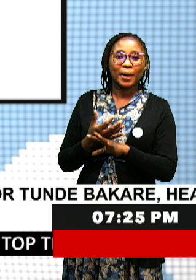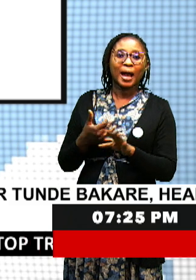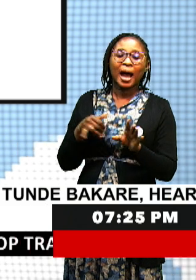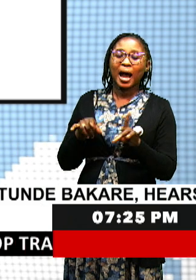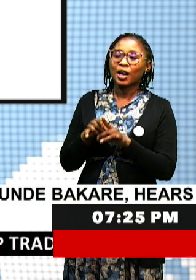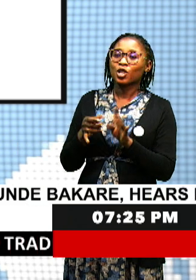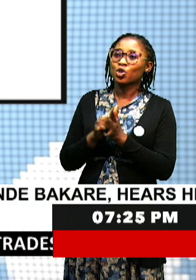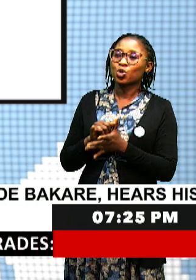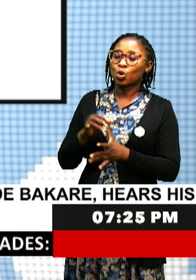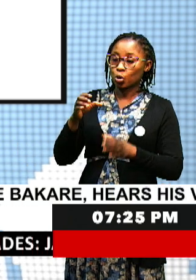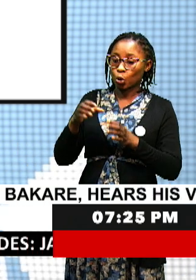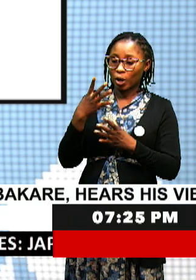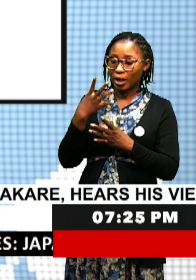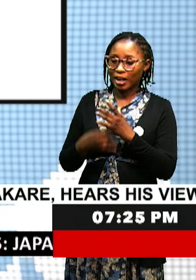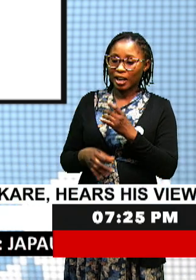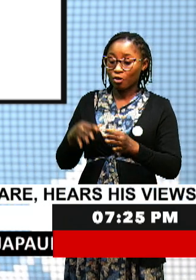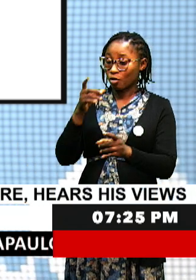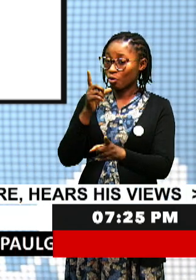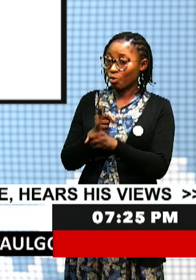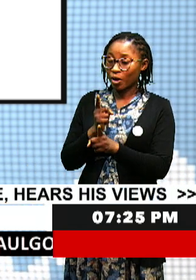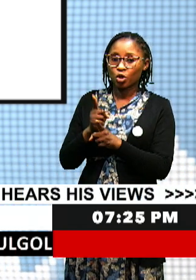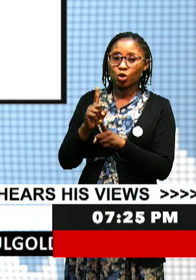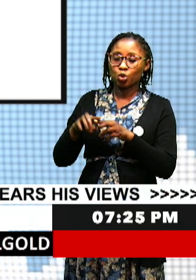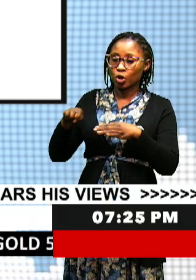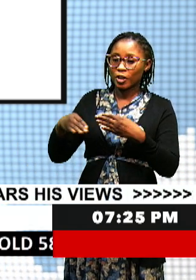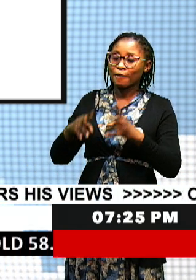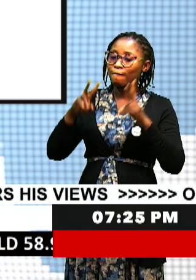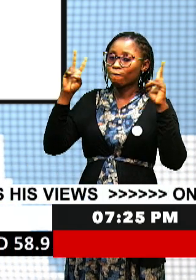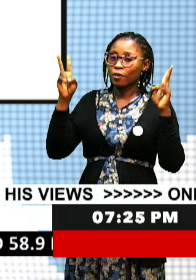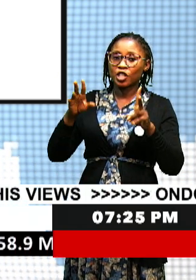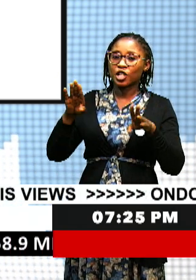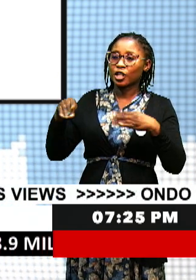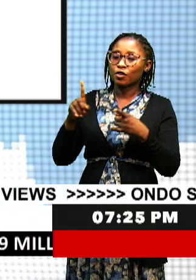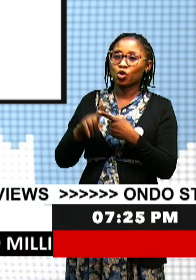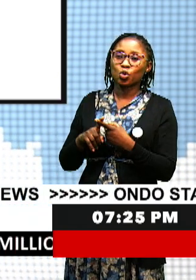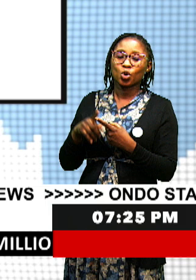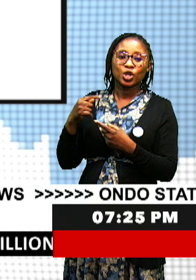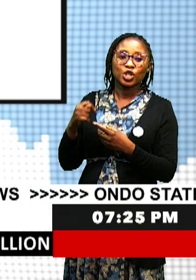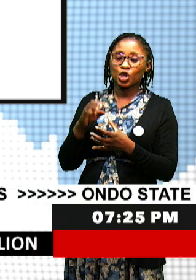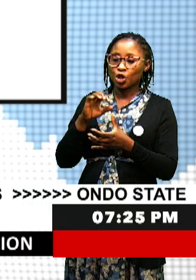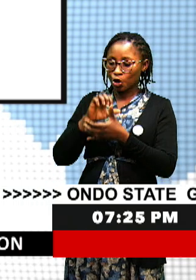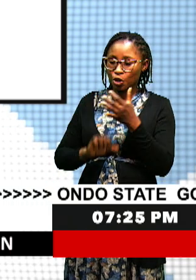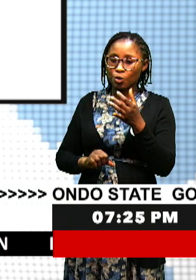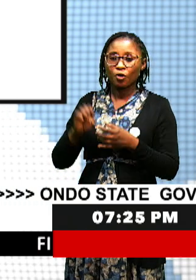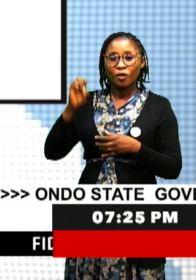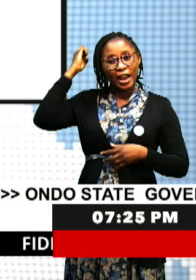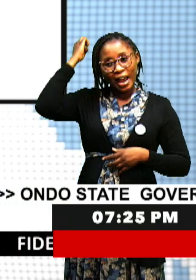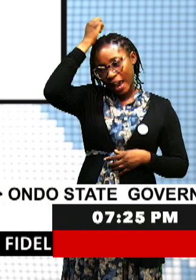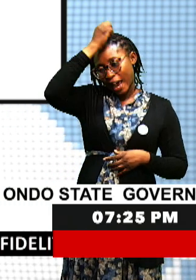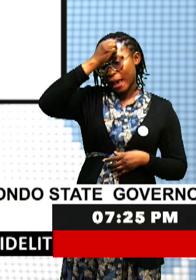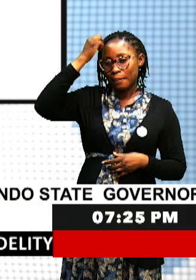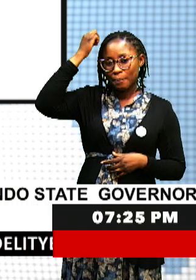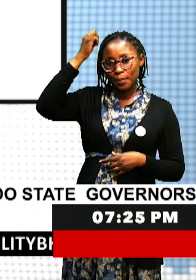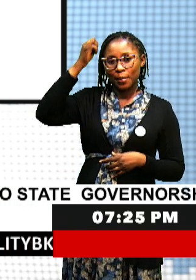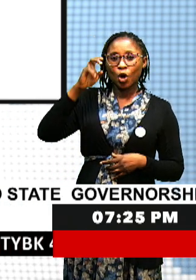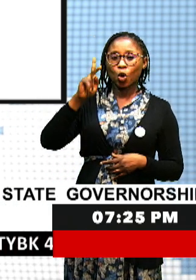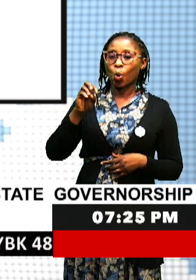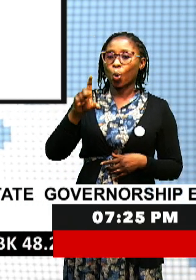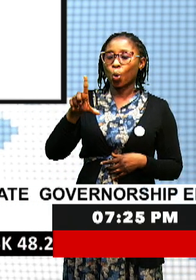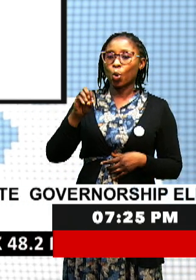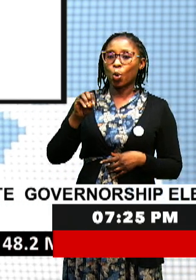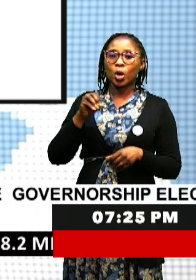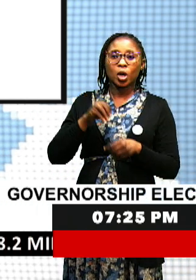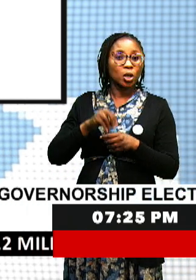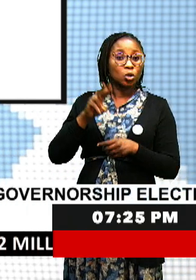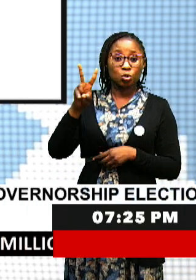lacked the jurisdiction to grant the victory they granted to the post-emir Mustafa Jokolo in